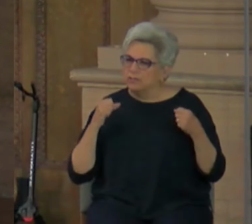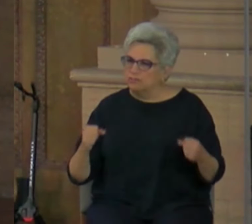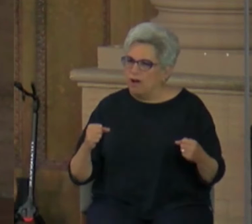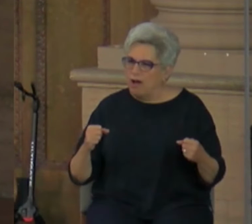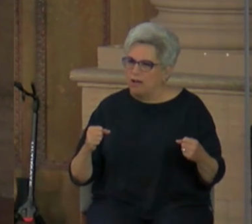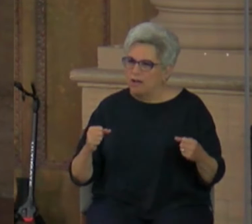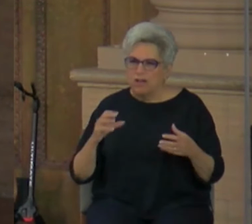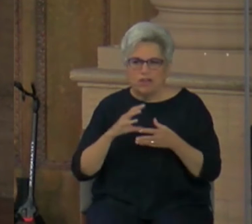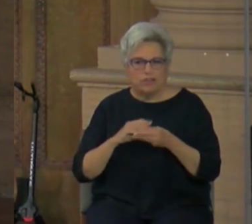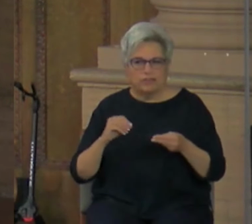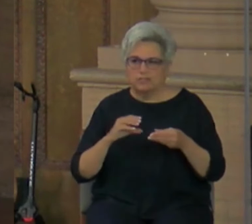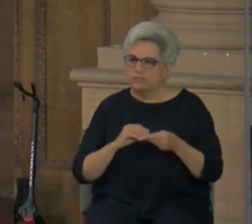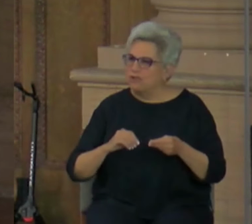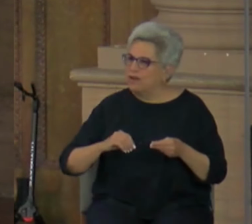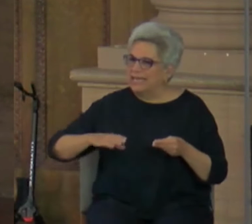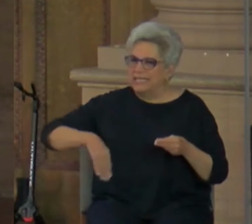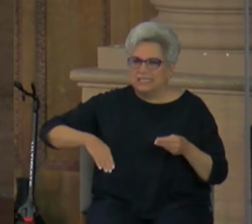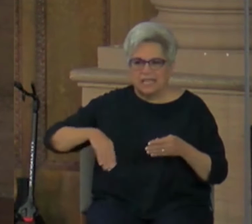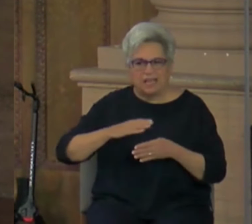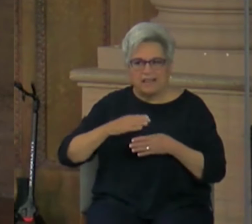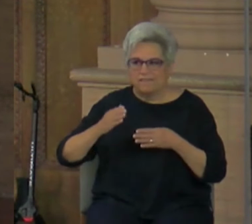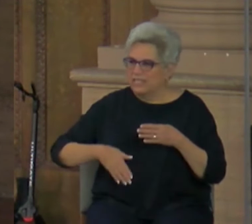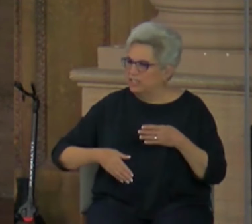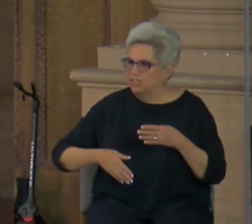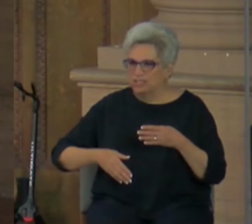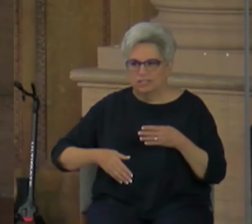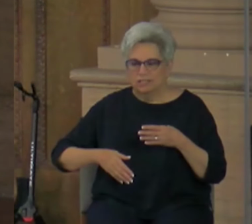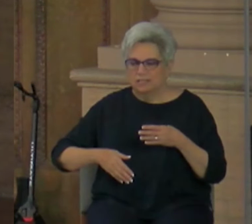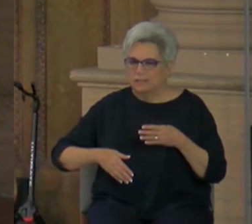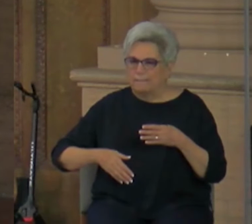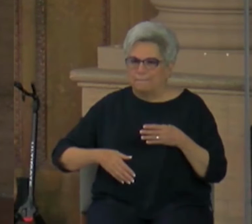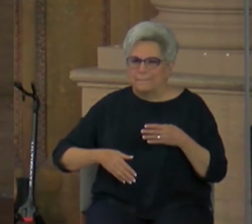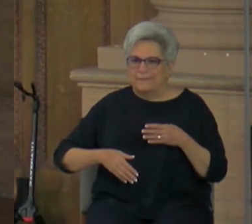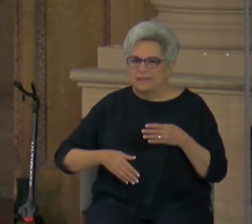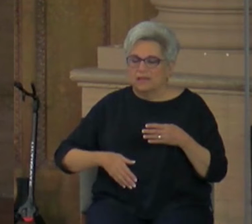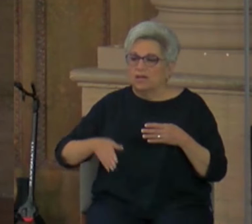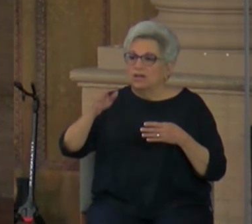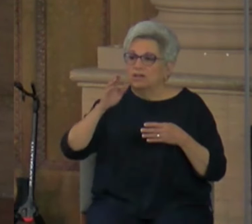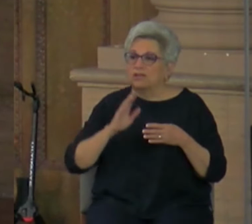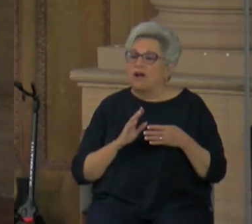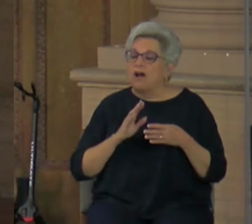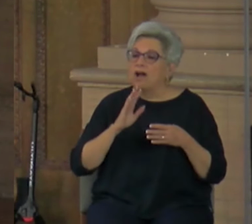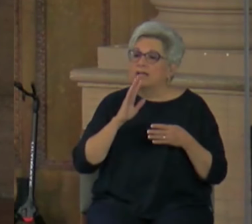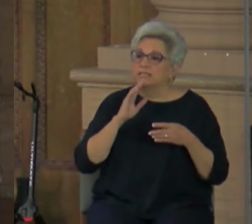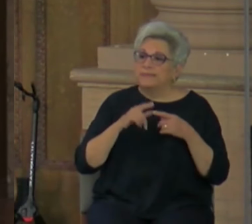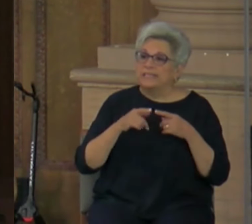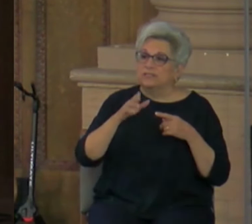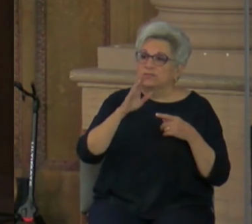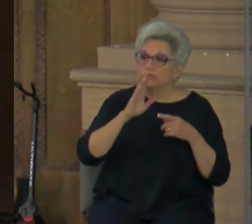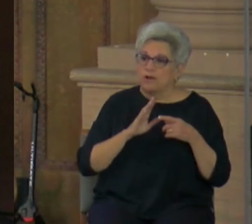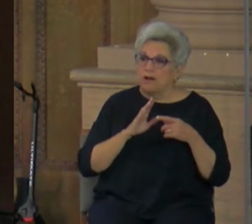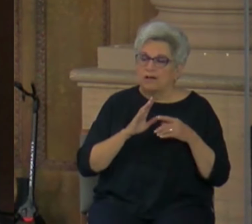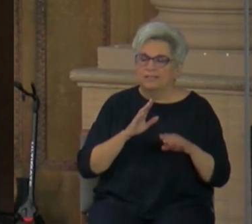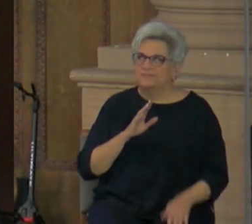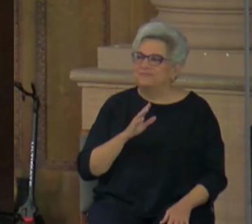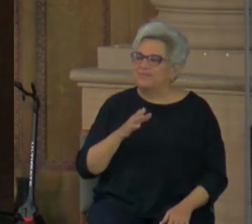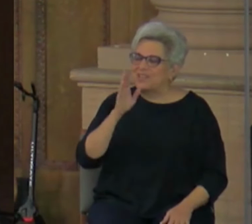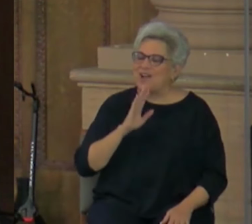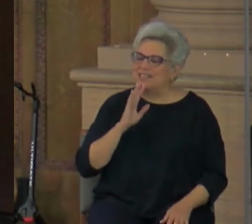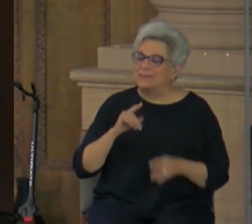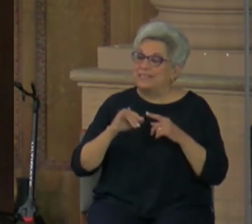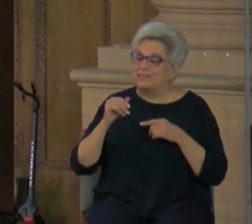yet. In fact, even this imagery of God speaking to Job from a storm, which in his first speech in Job 38:1, it begins by saying, "The